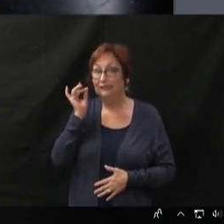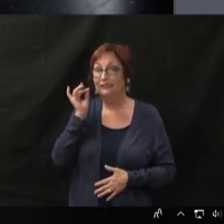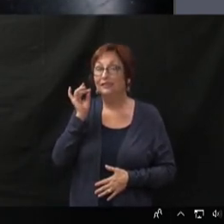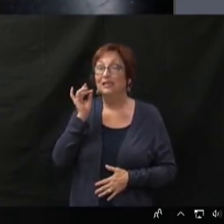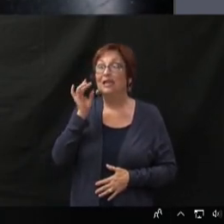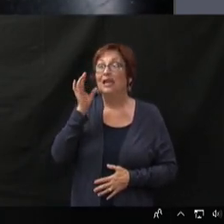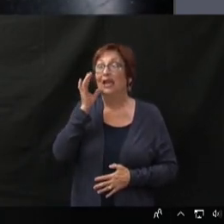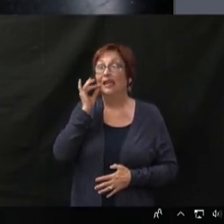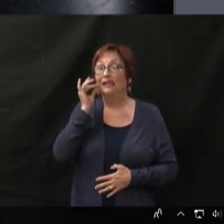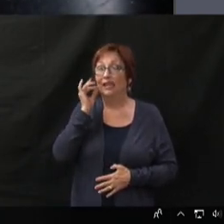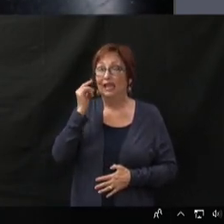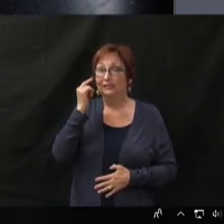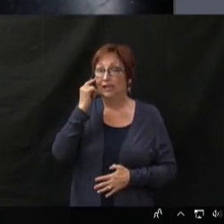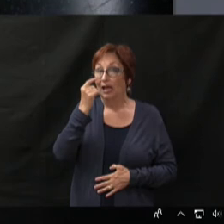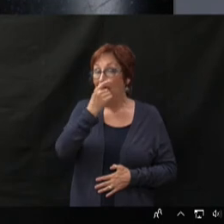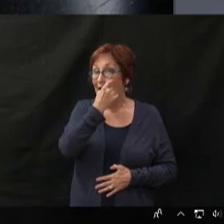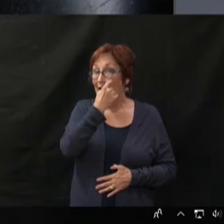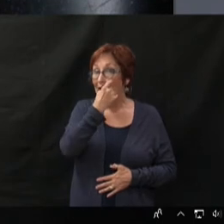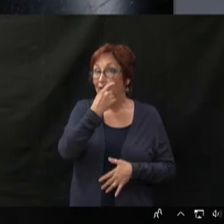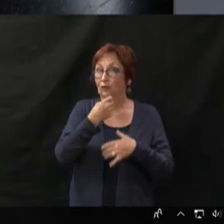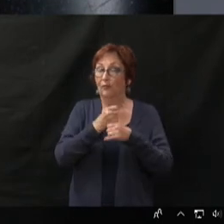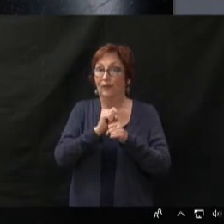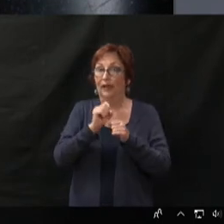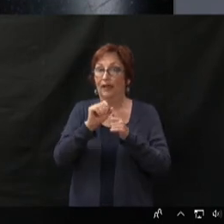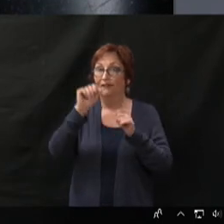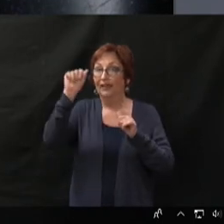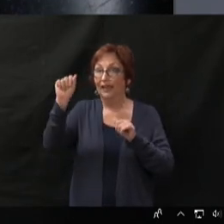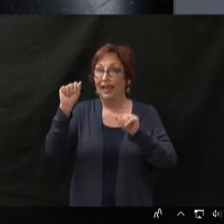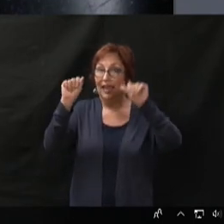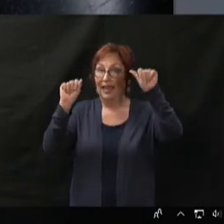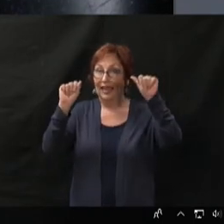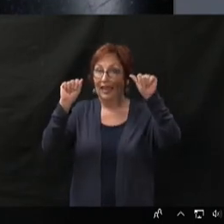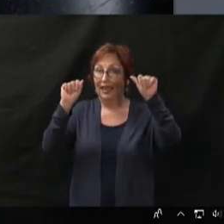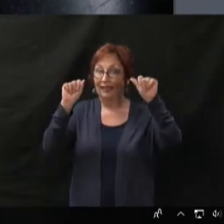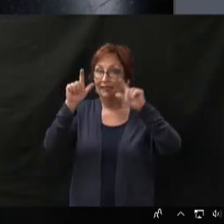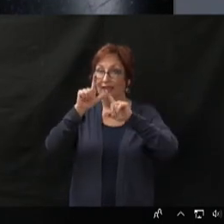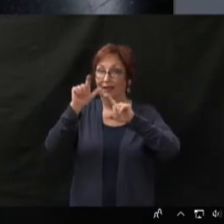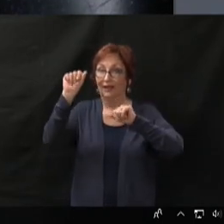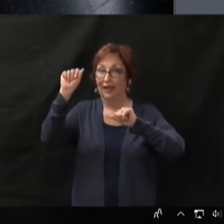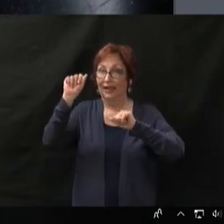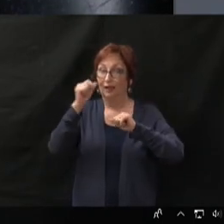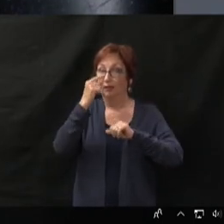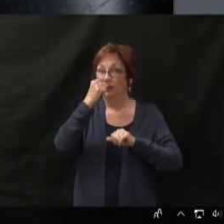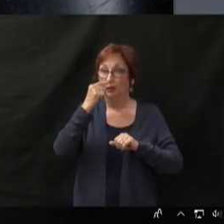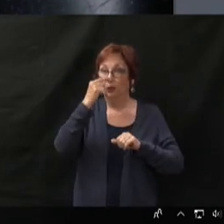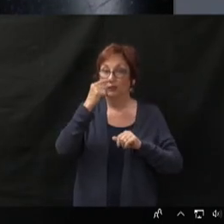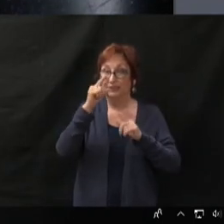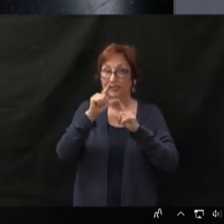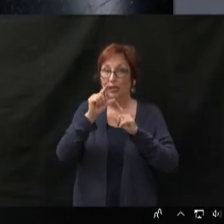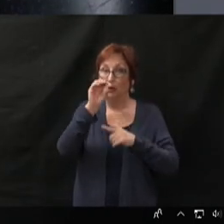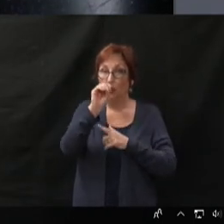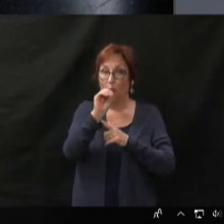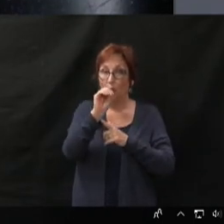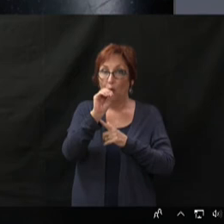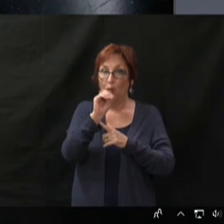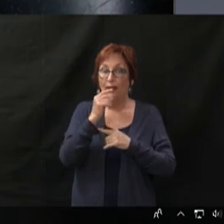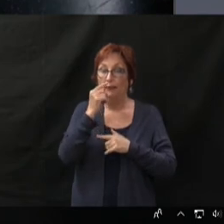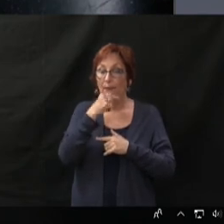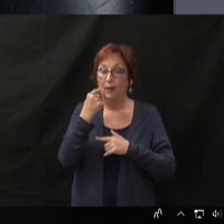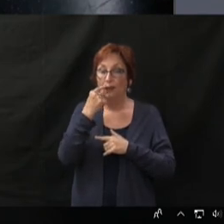the cat's eyes are made out of A, the nose out of an O, and the mouth out of a